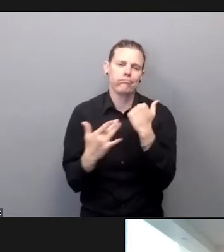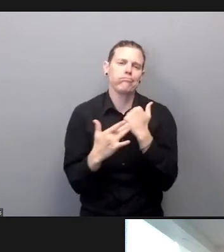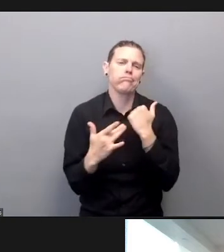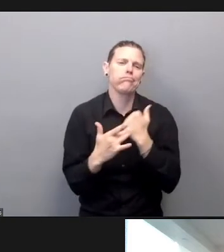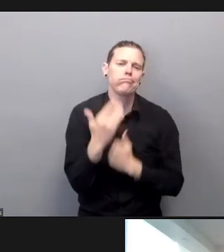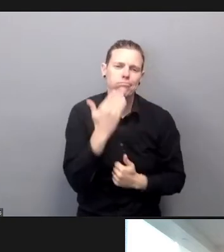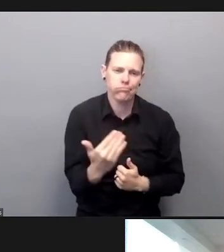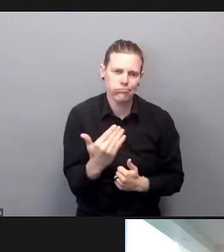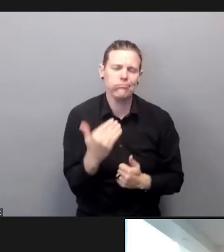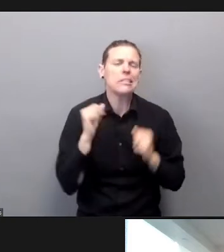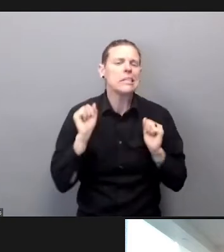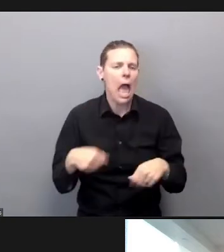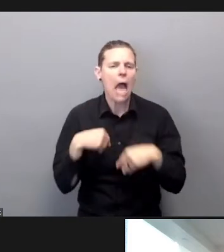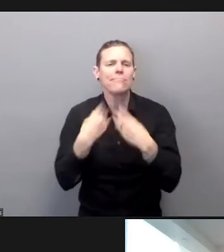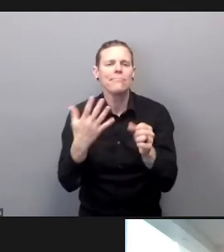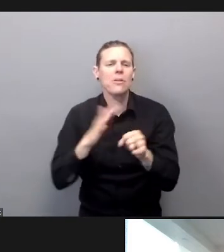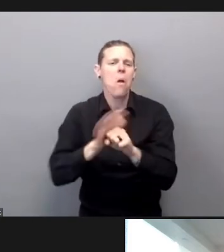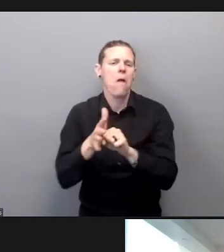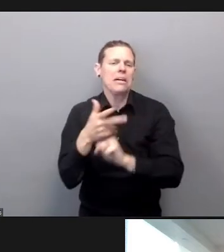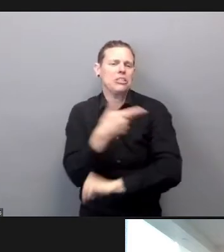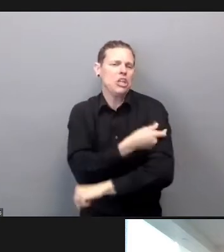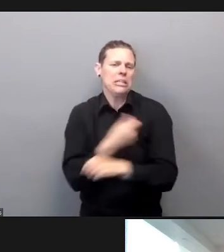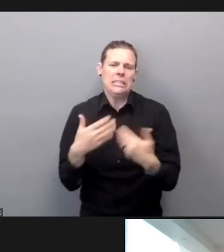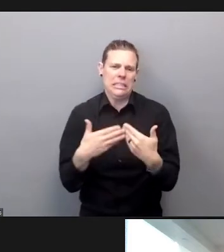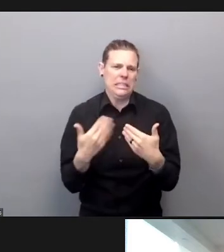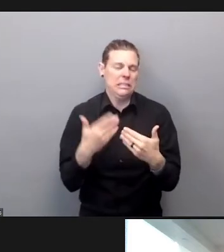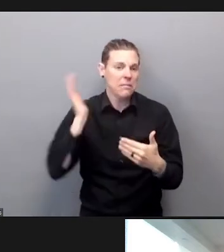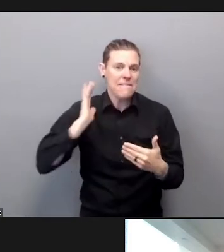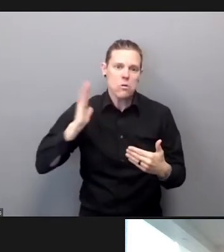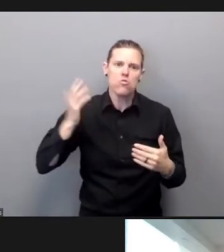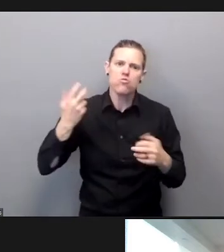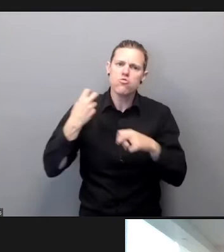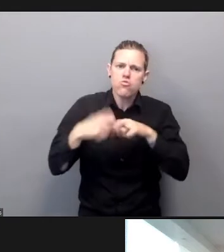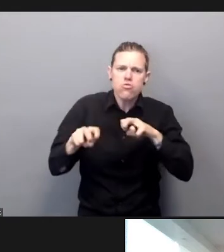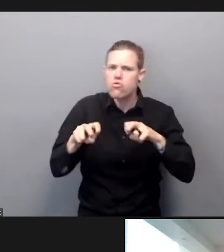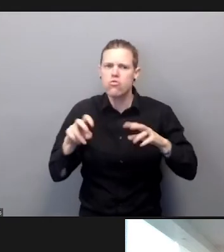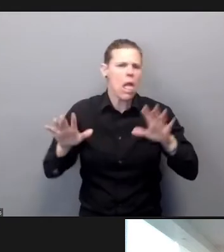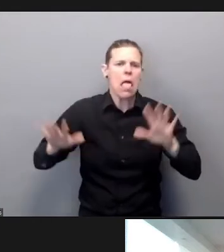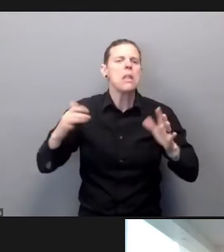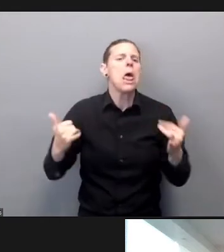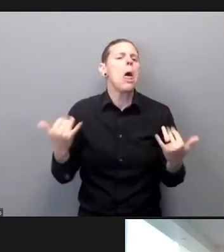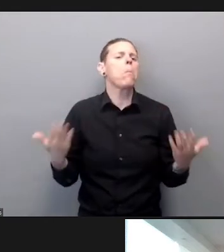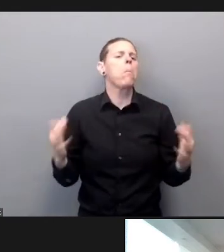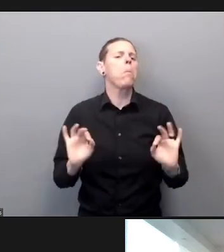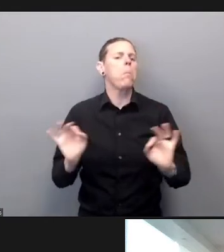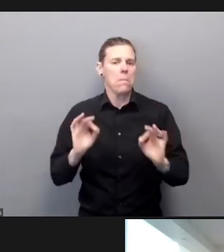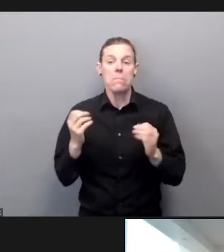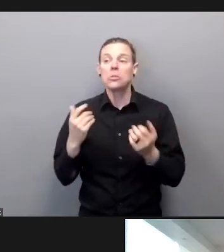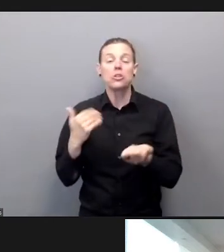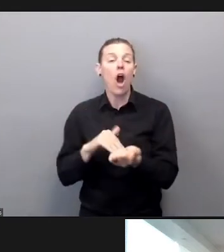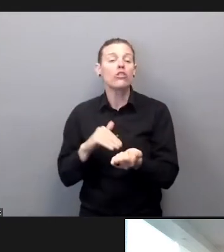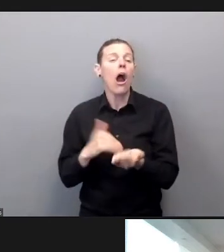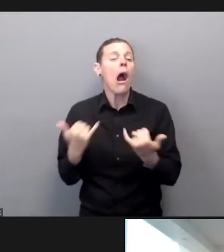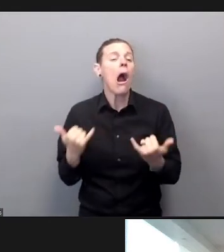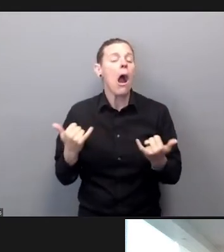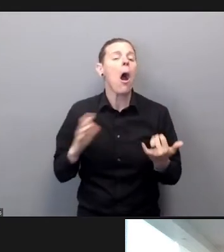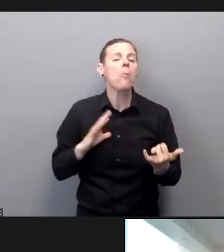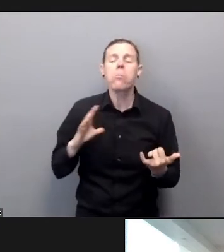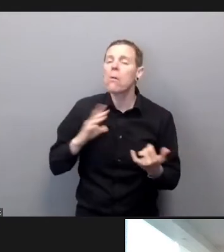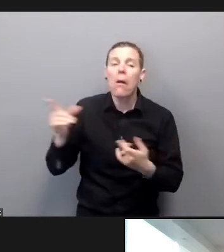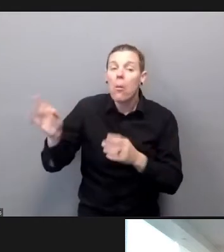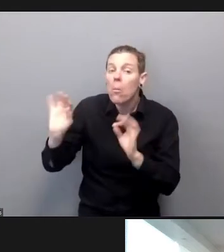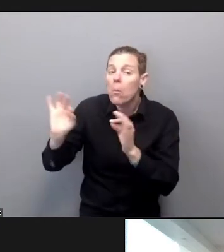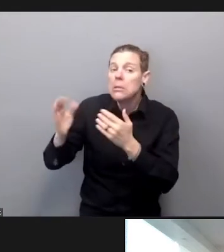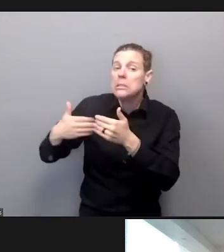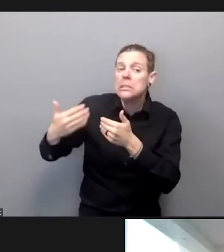now, and the majority of folks are doing it. So please tell that pediatrician to take a second one.